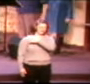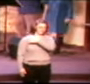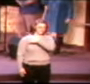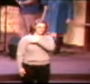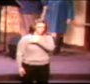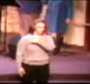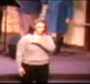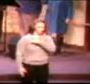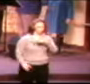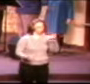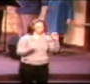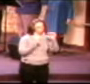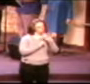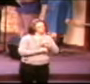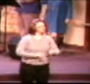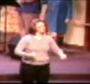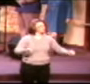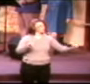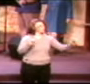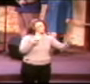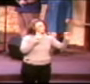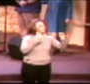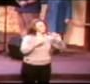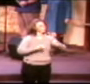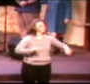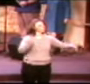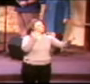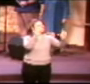us. Oh